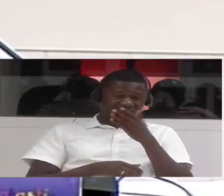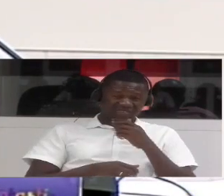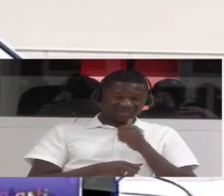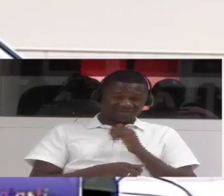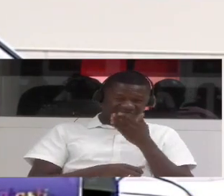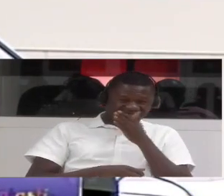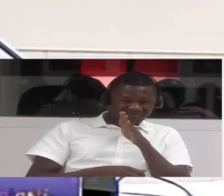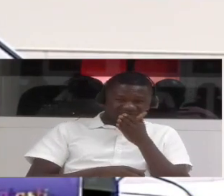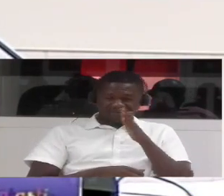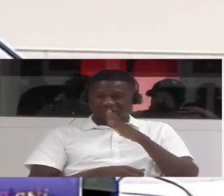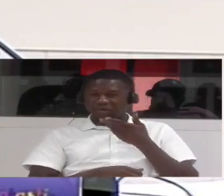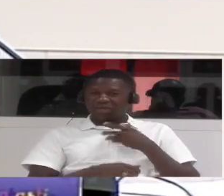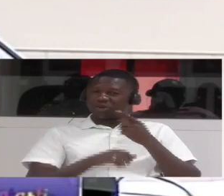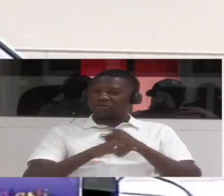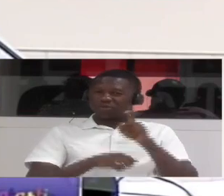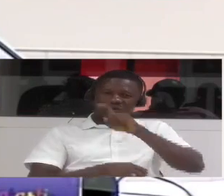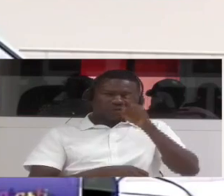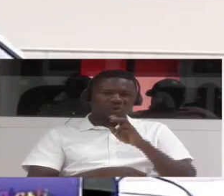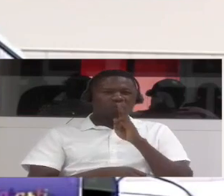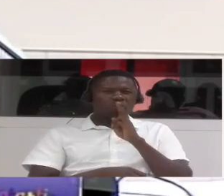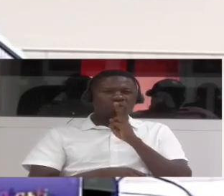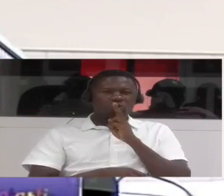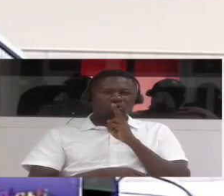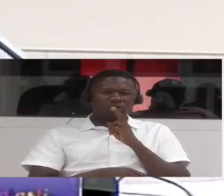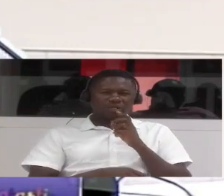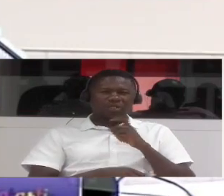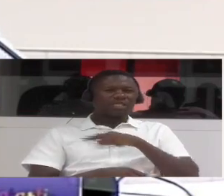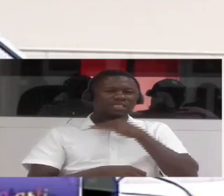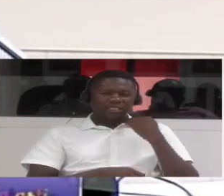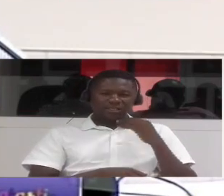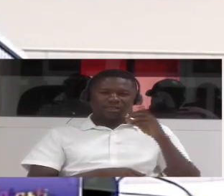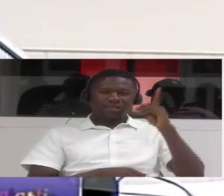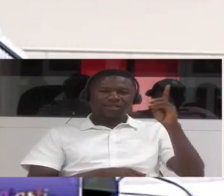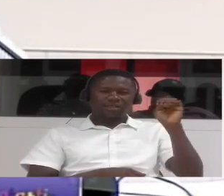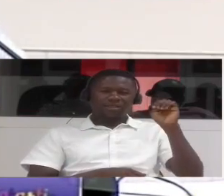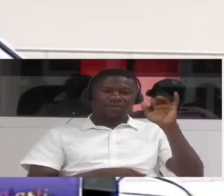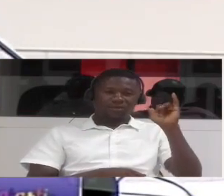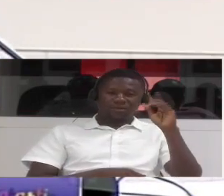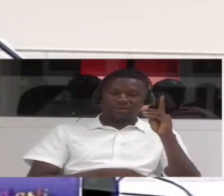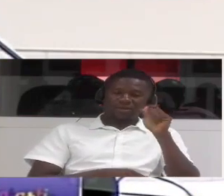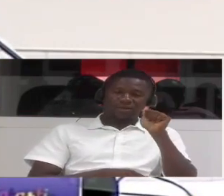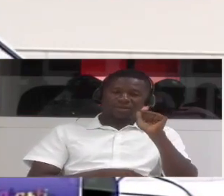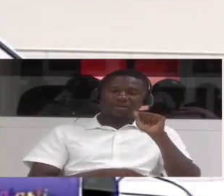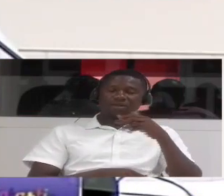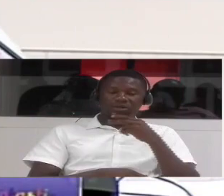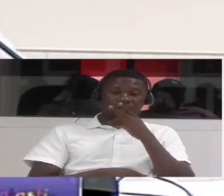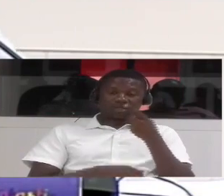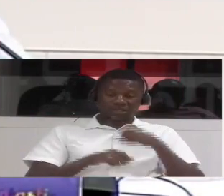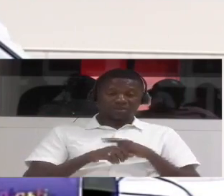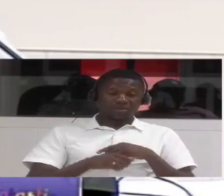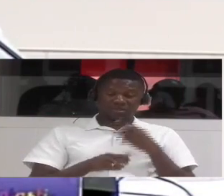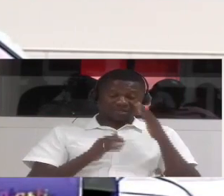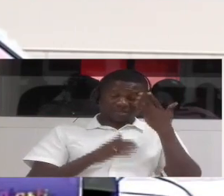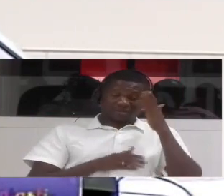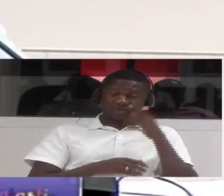the question of who killed Dada. And as a result, a lot of people were victimized merely for that. So these six journalists, their